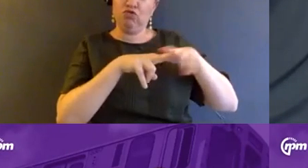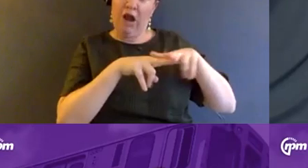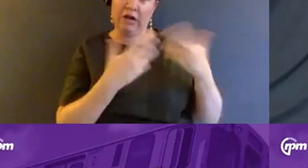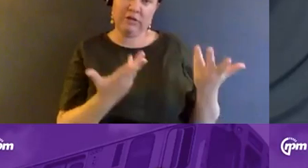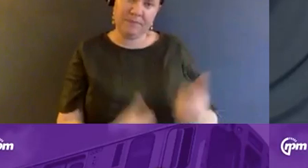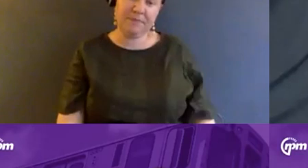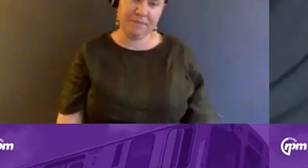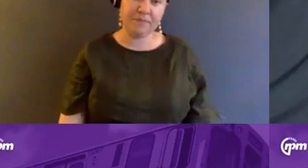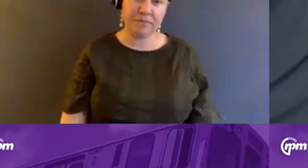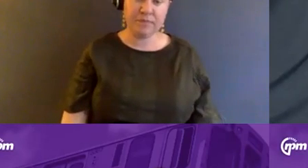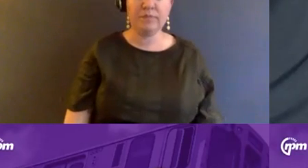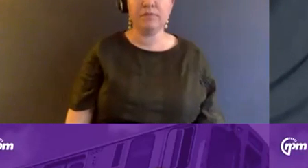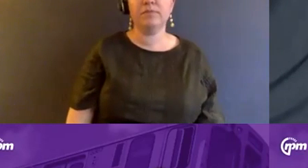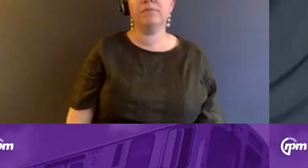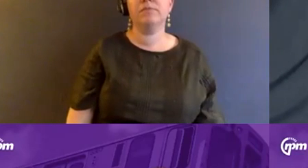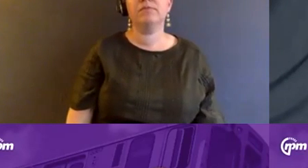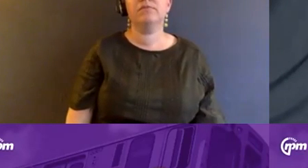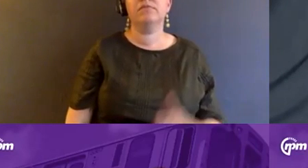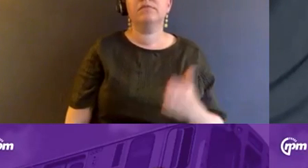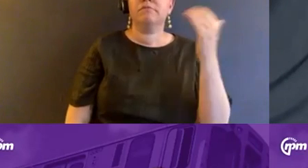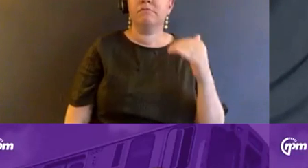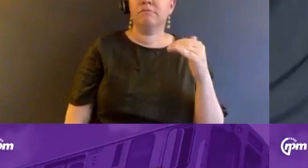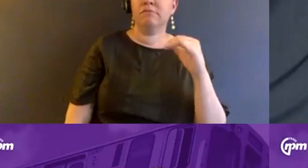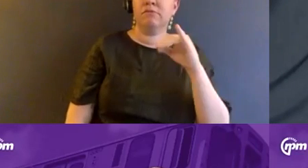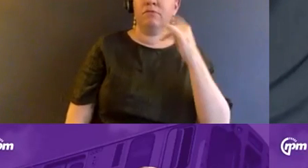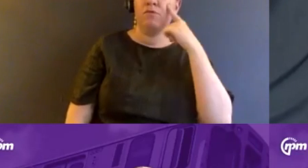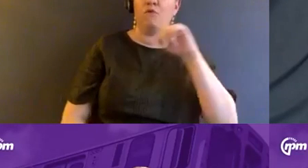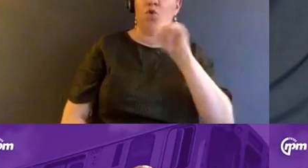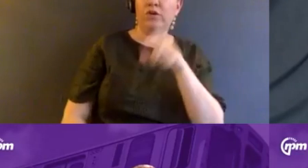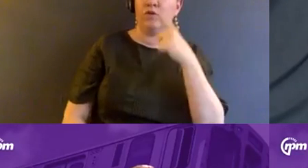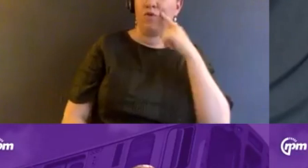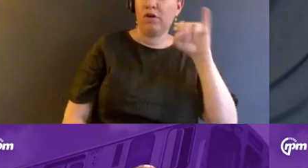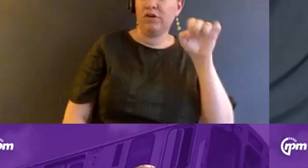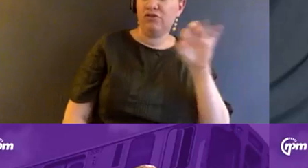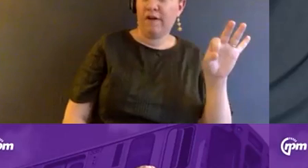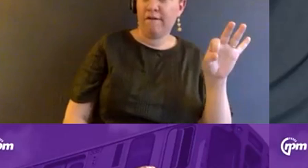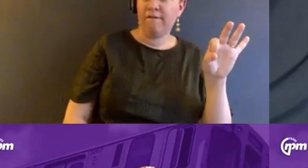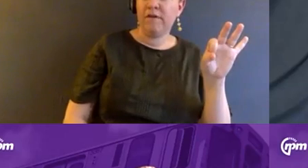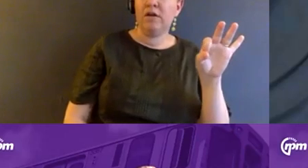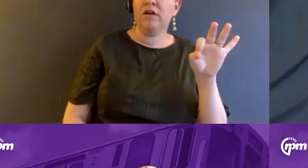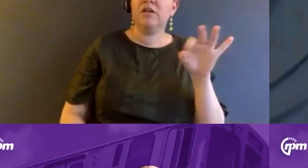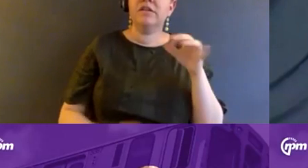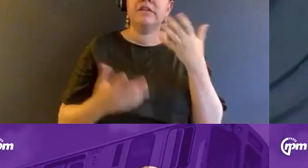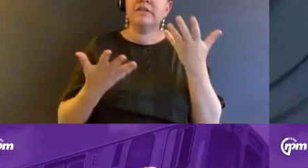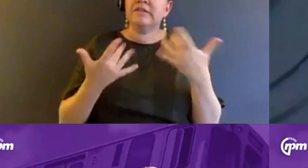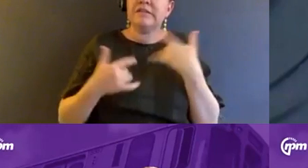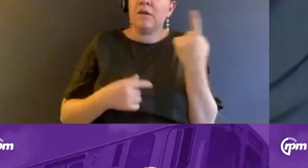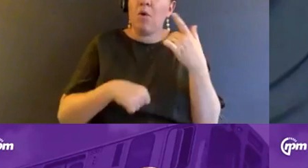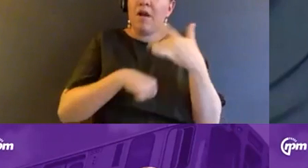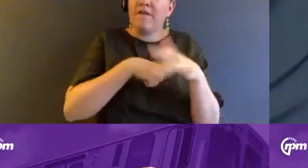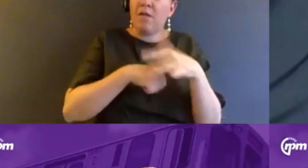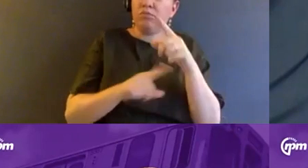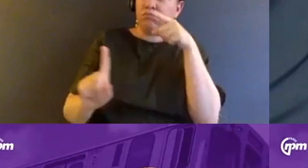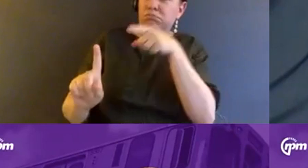All right. Next one I'll send to Jeff Wilson. Is there a point person available for